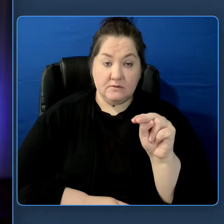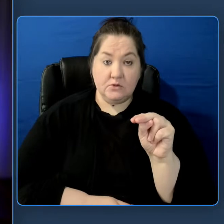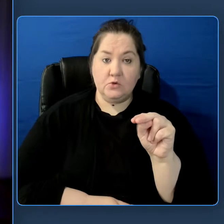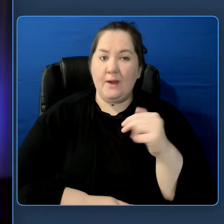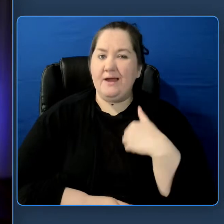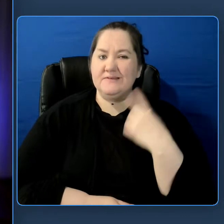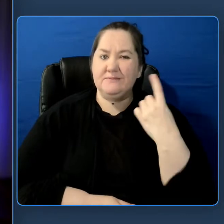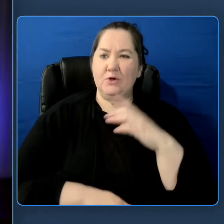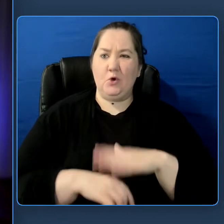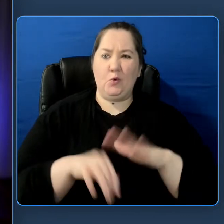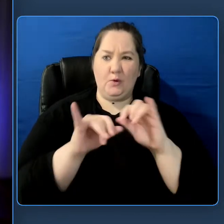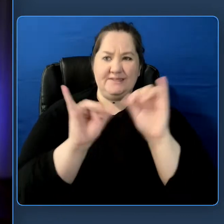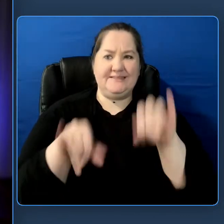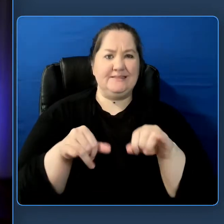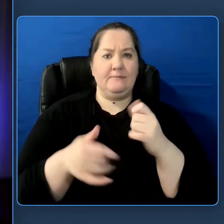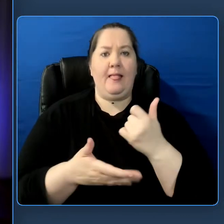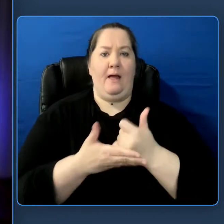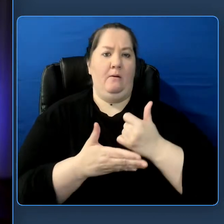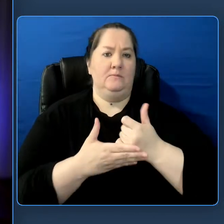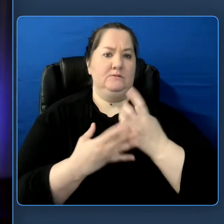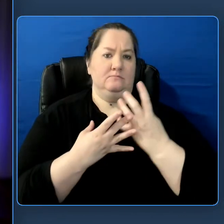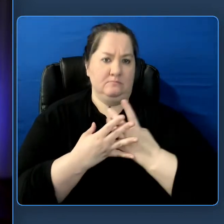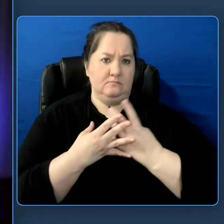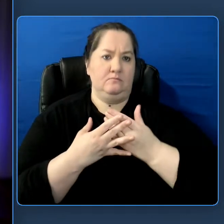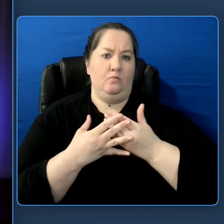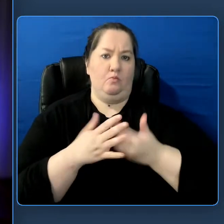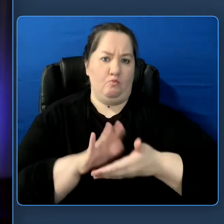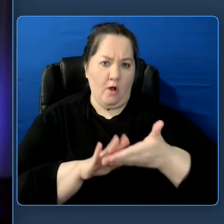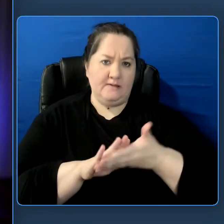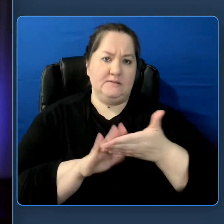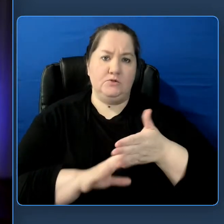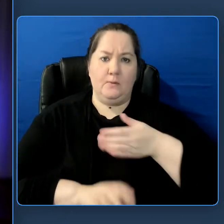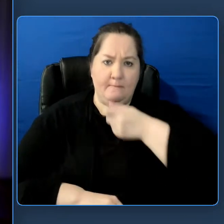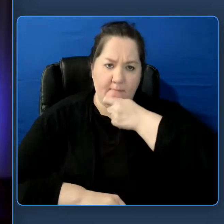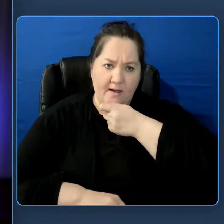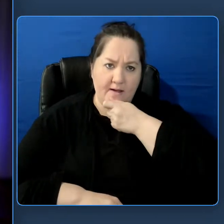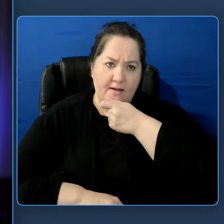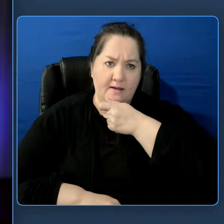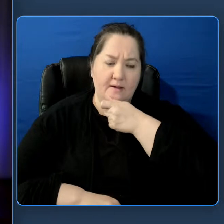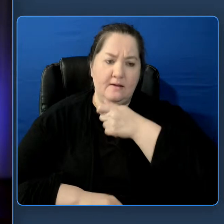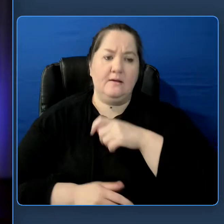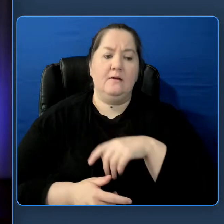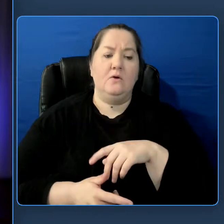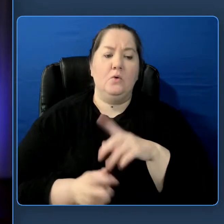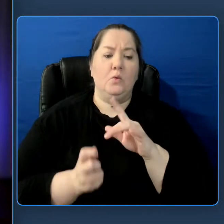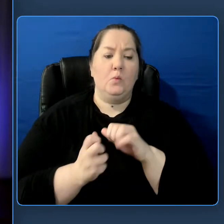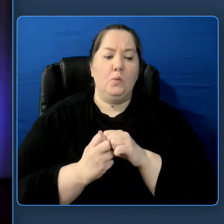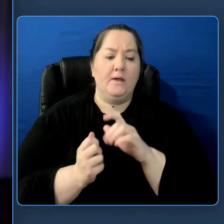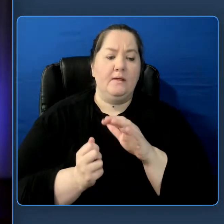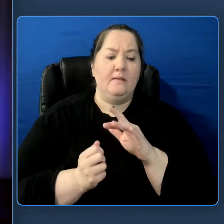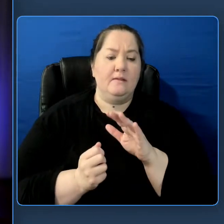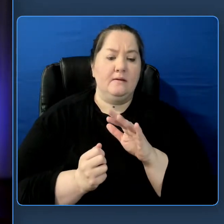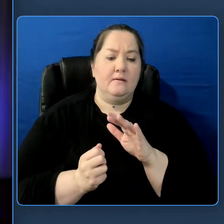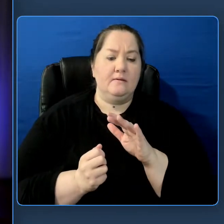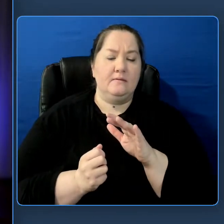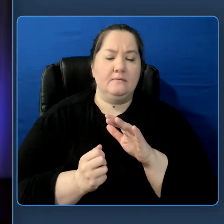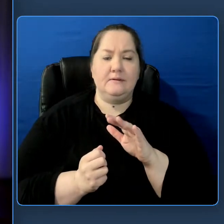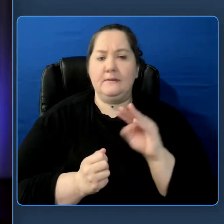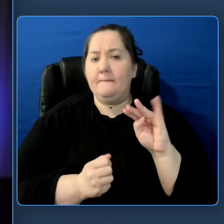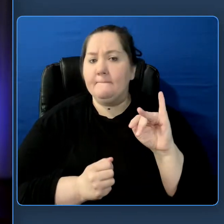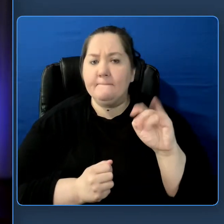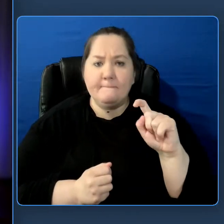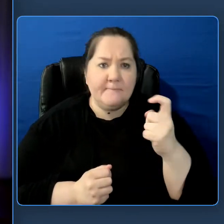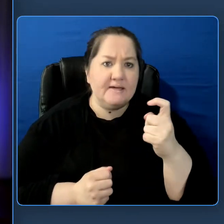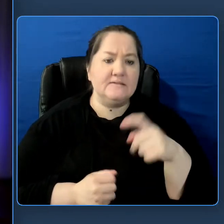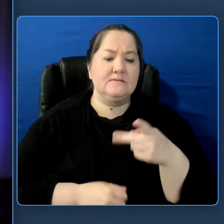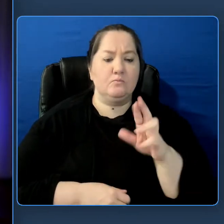have something on your system that is processing the microphone output via the MixPre or